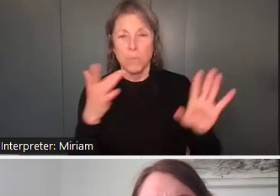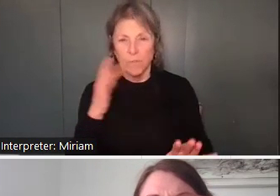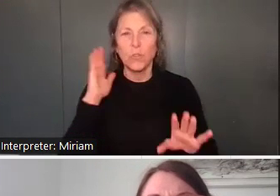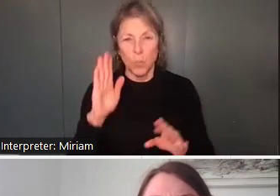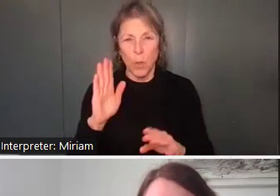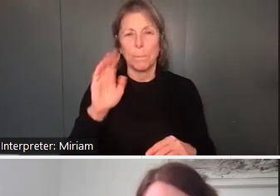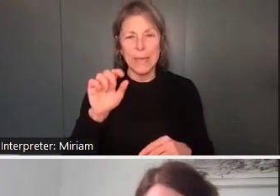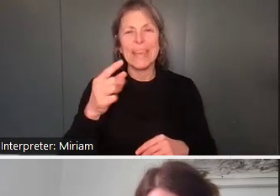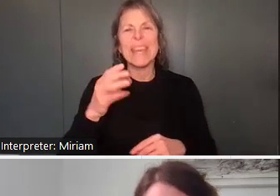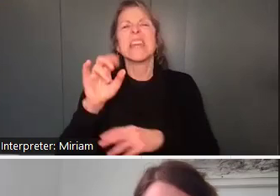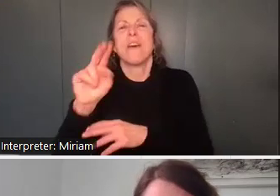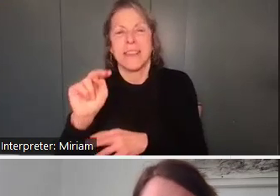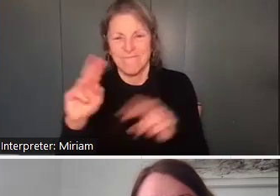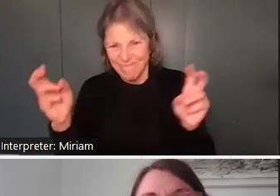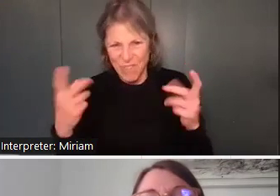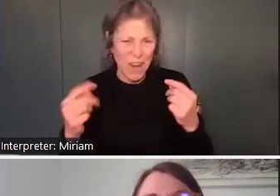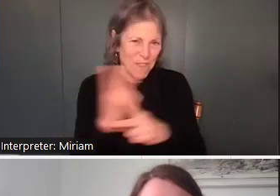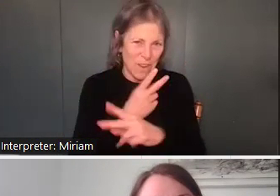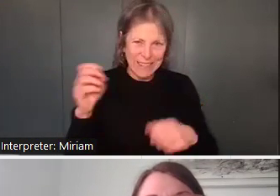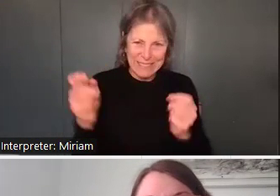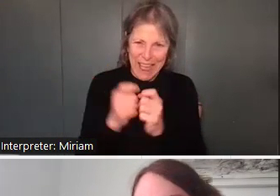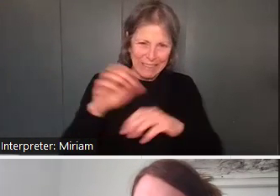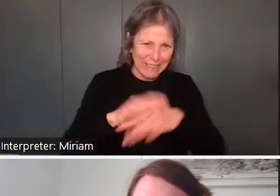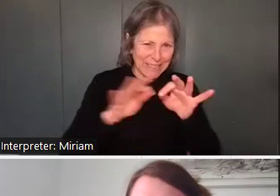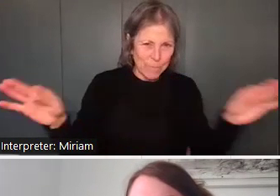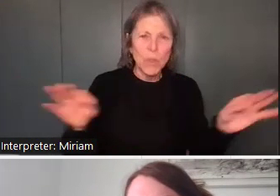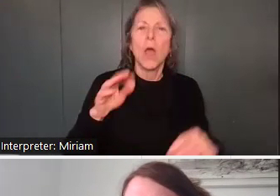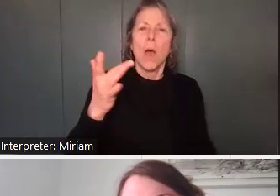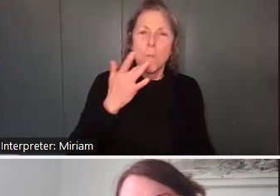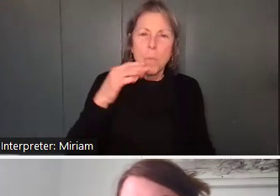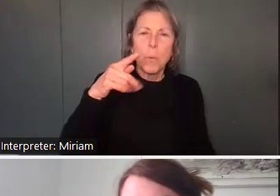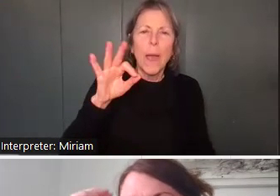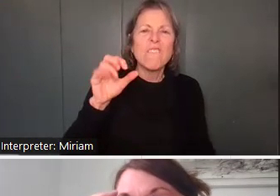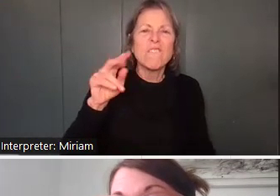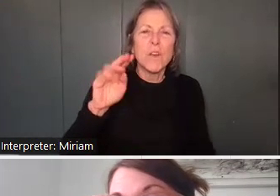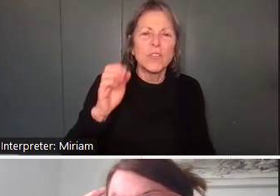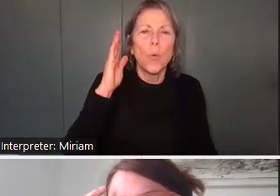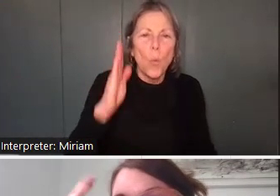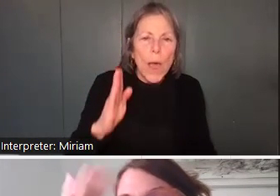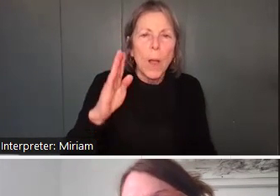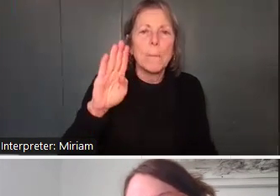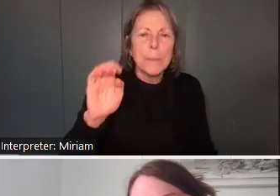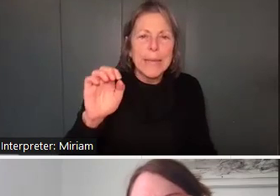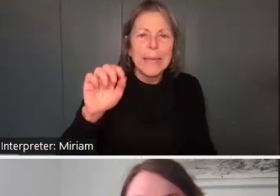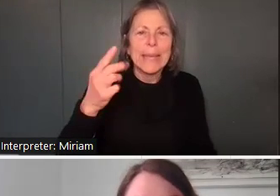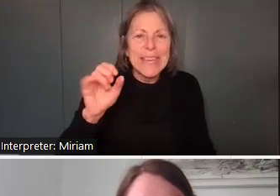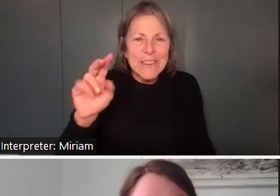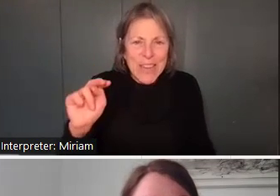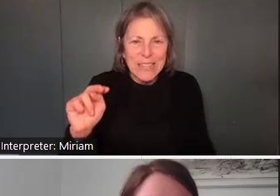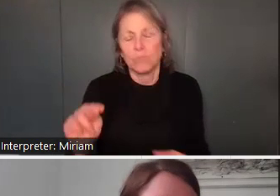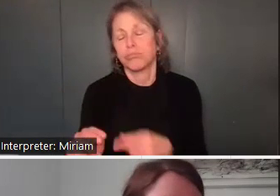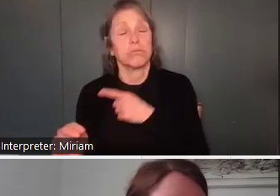given. Thank you. Sure. Yes. You guys, it's one of those days for me. One of those